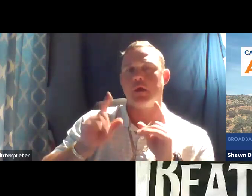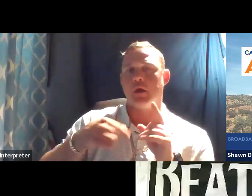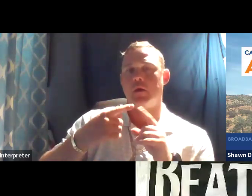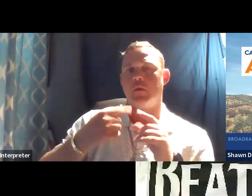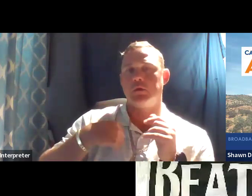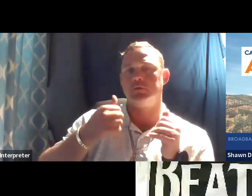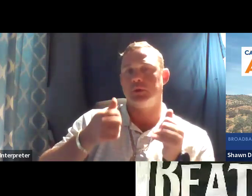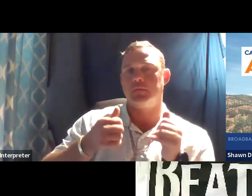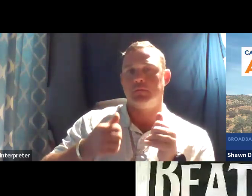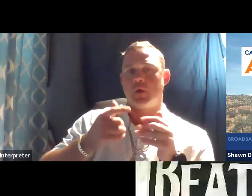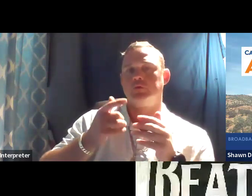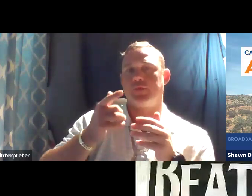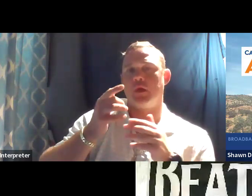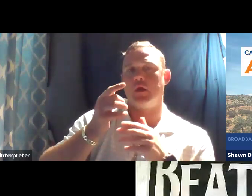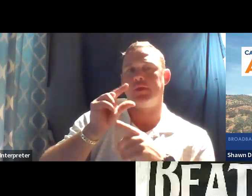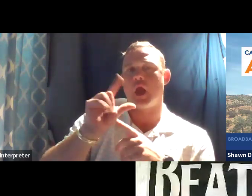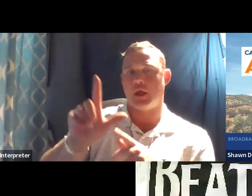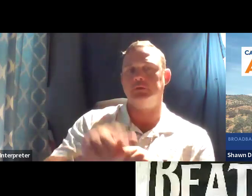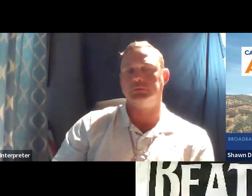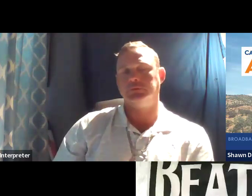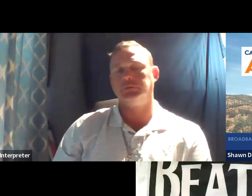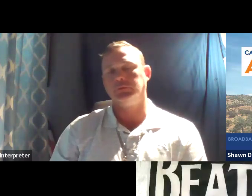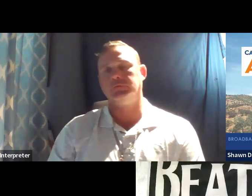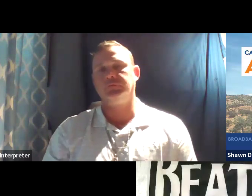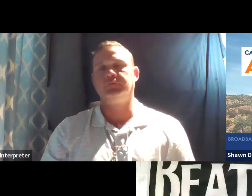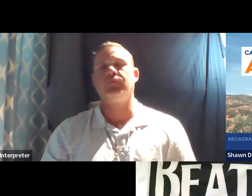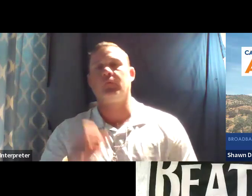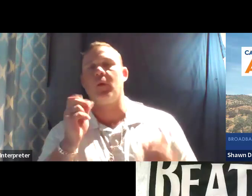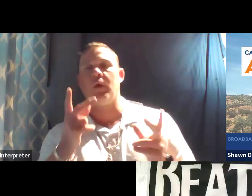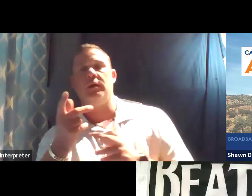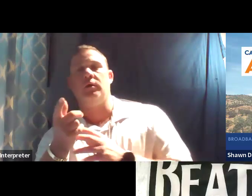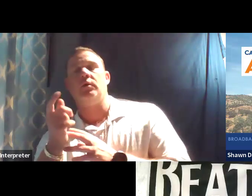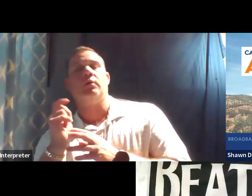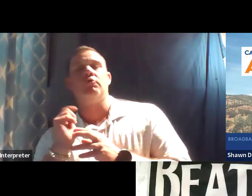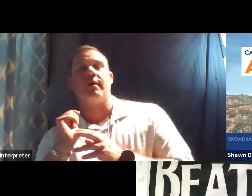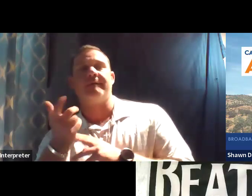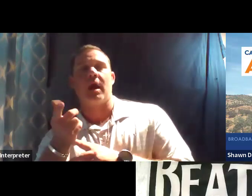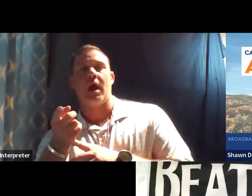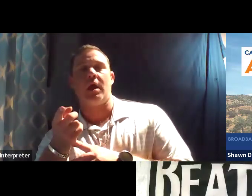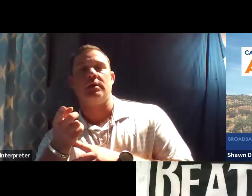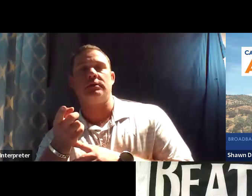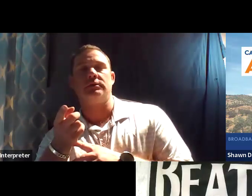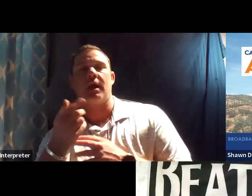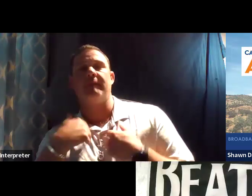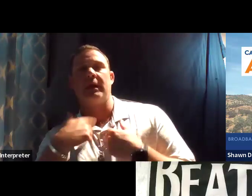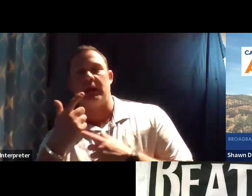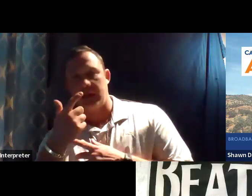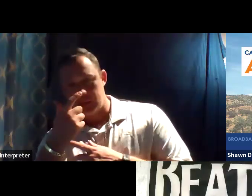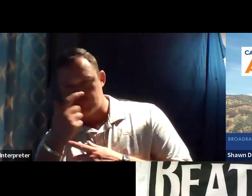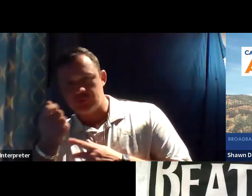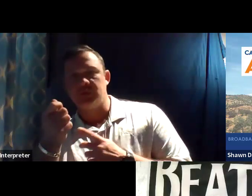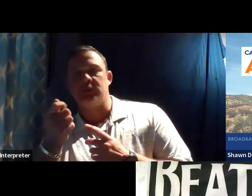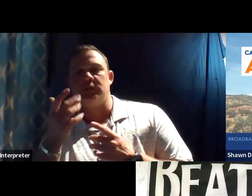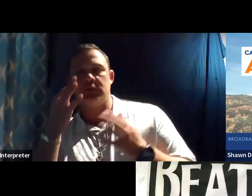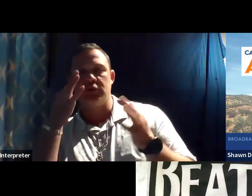the subgrant guidelines. Okay, just real quick. I have an interest in